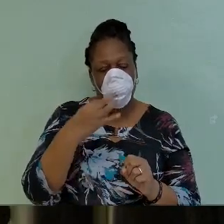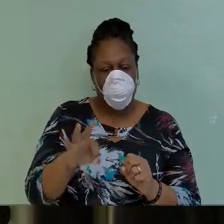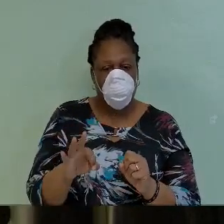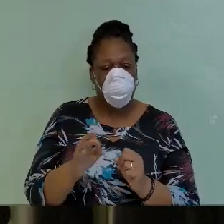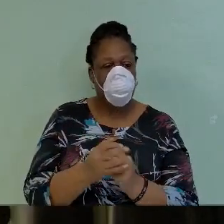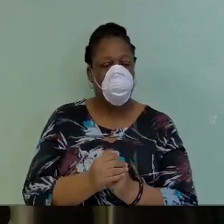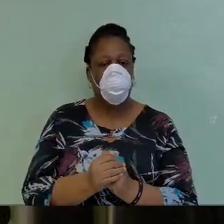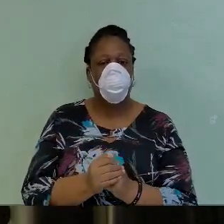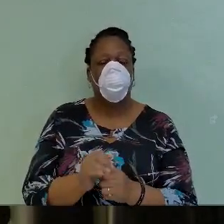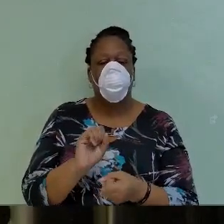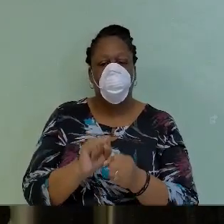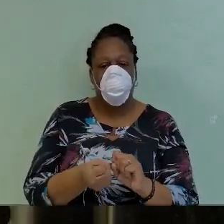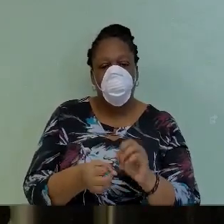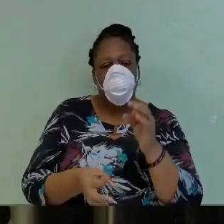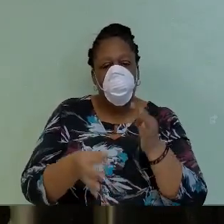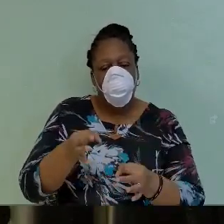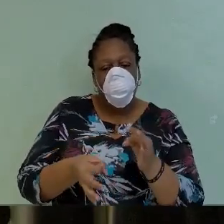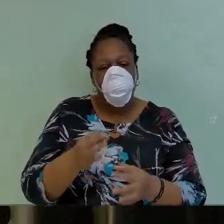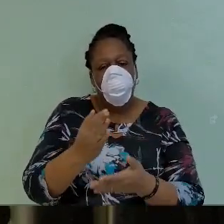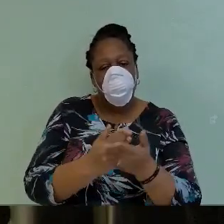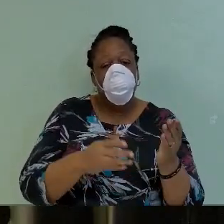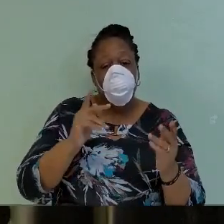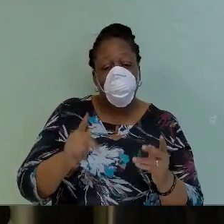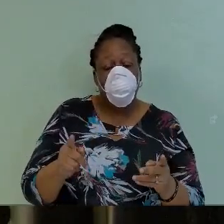of importing some of these